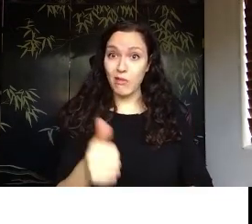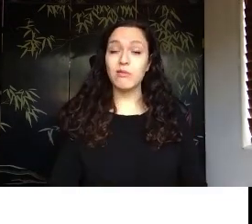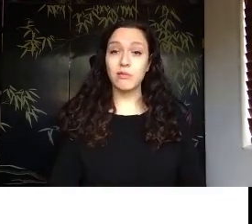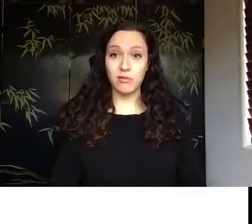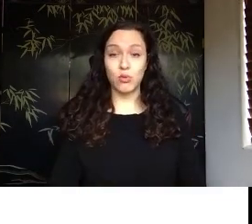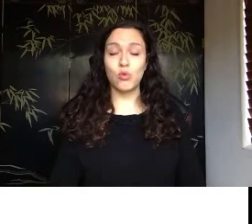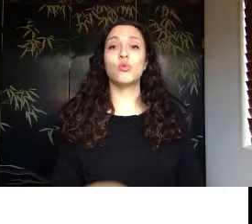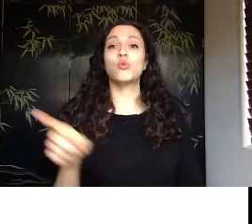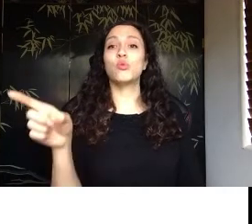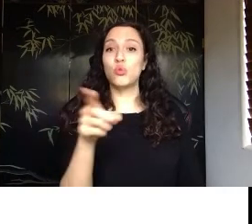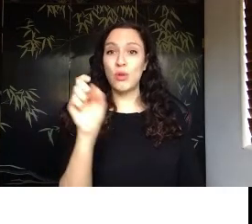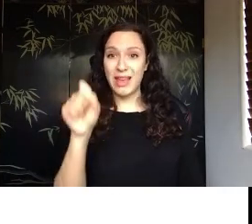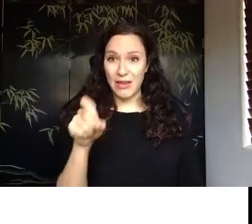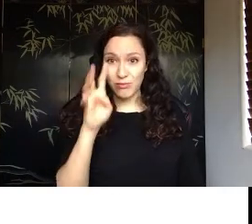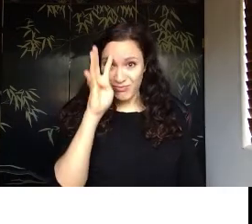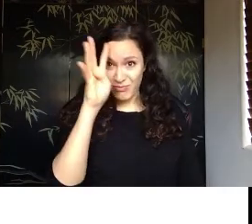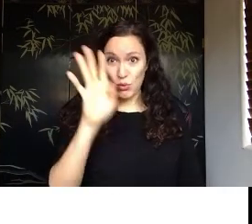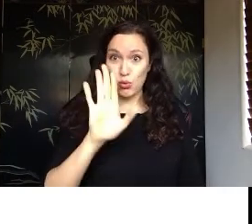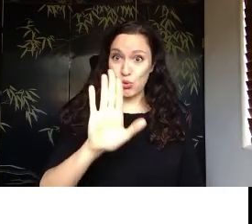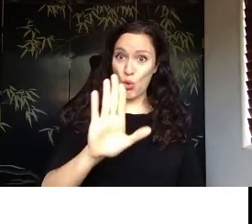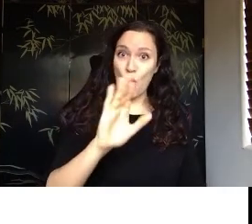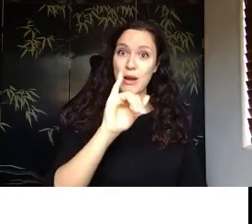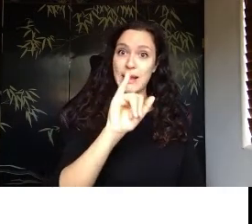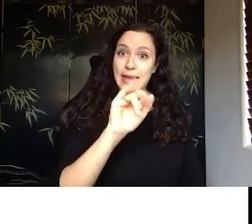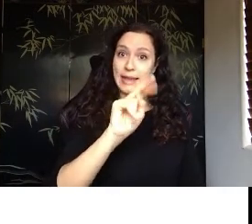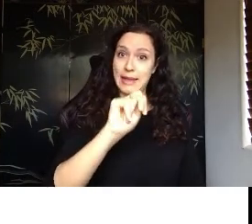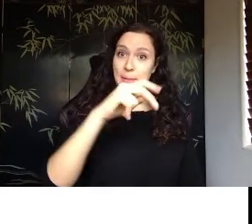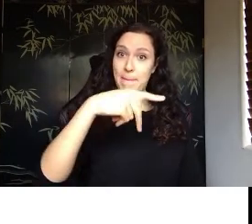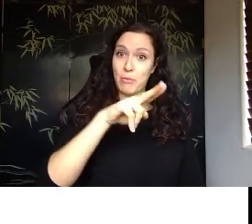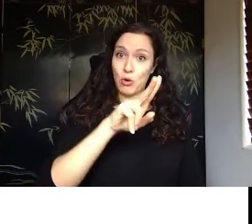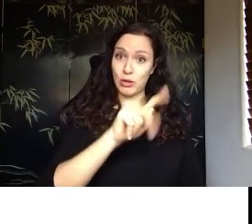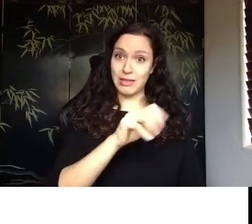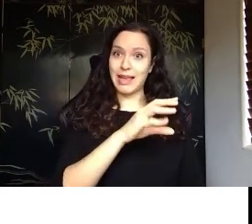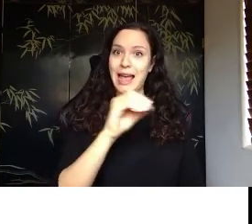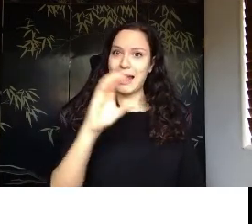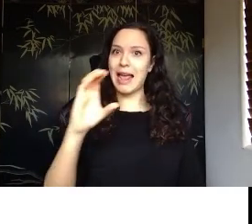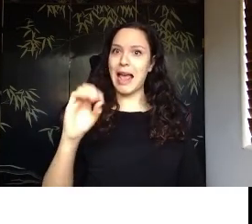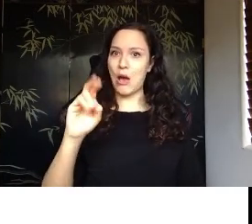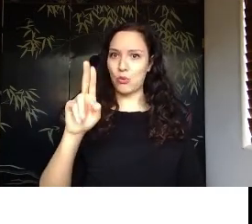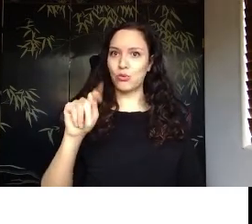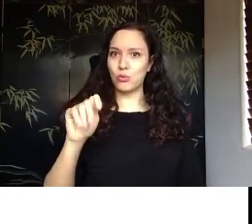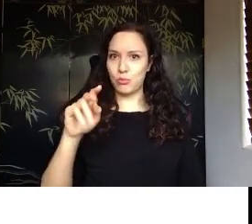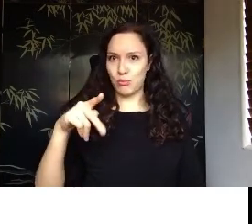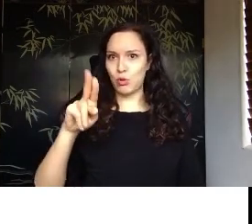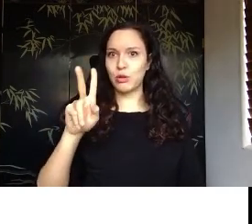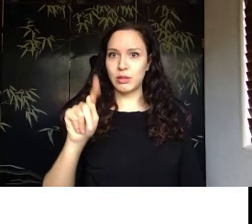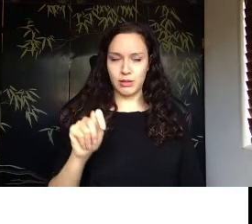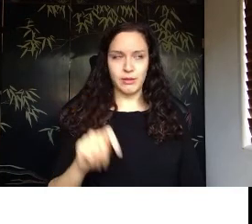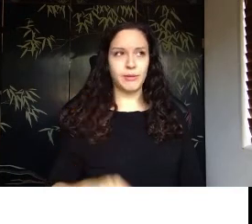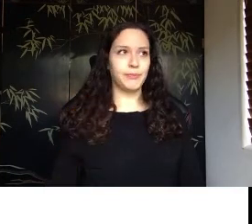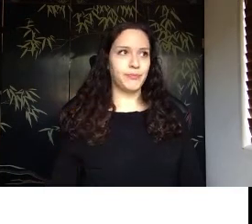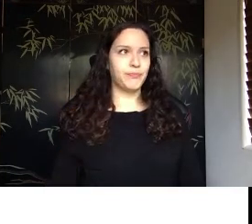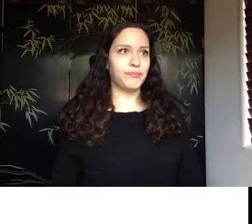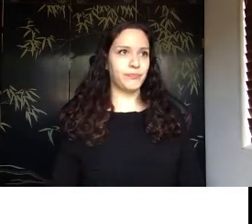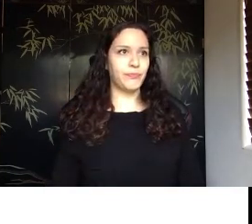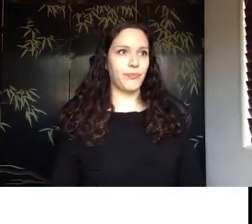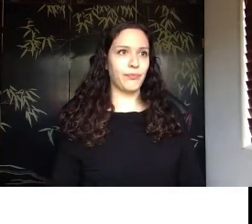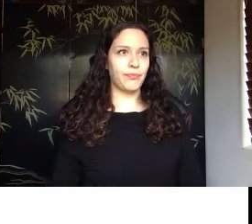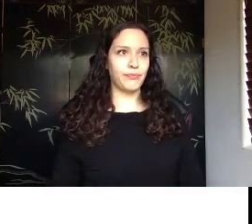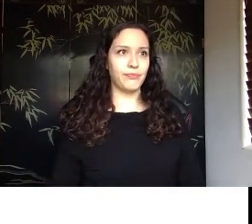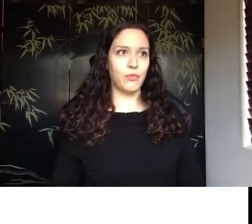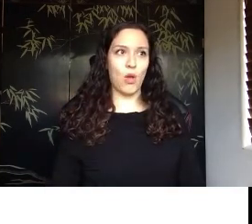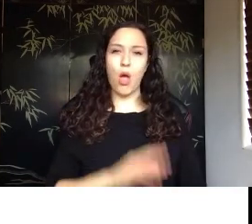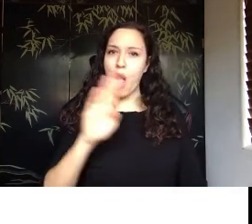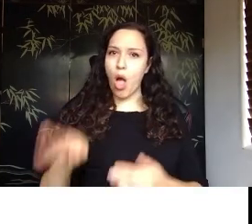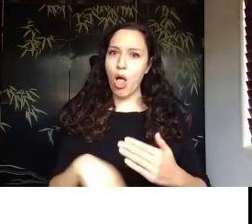own inputs, your own X values to plug into the function. You can use the ones that I always like to use, like if you notice all of